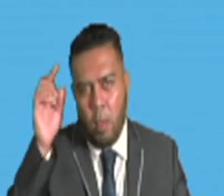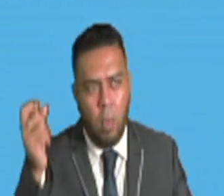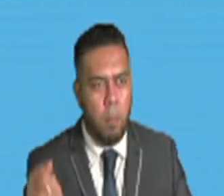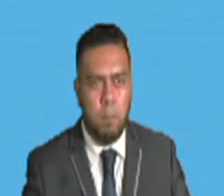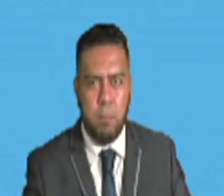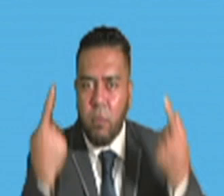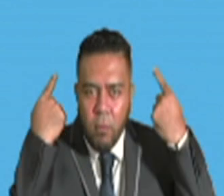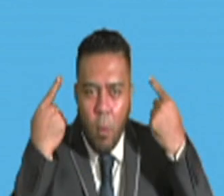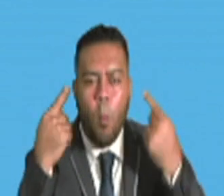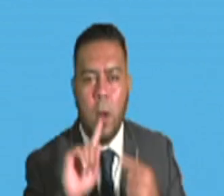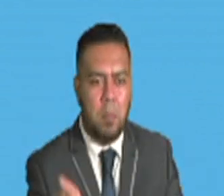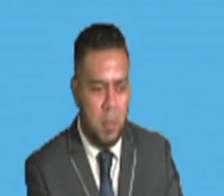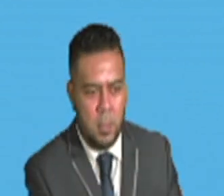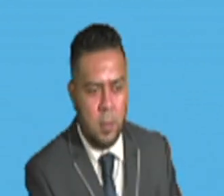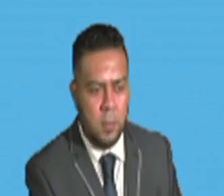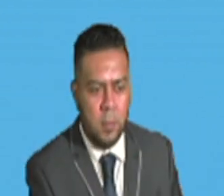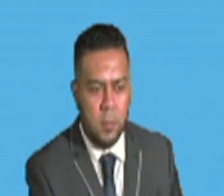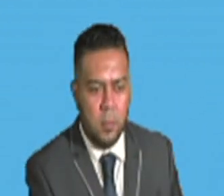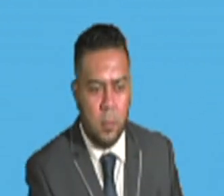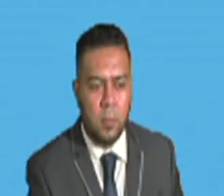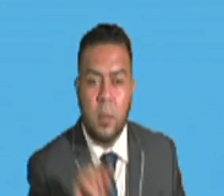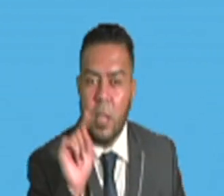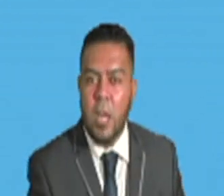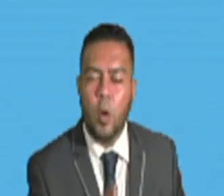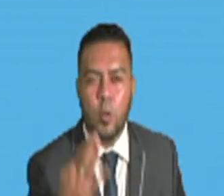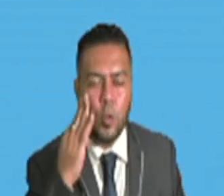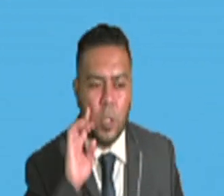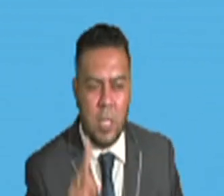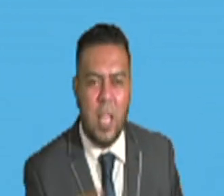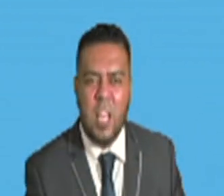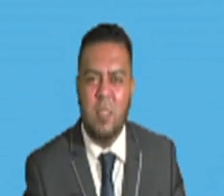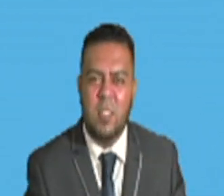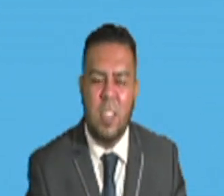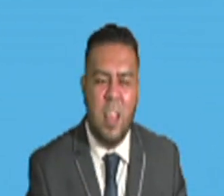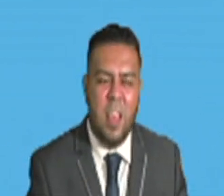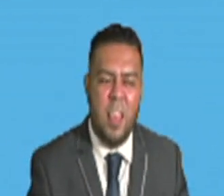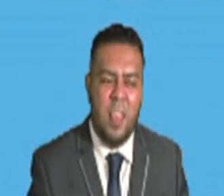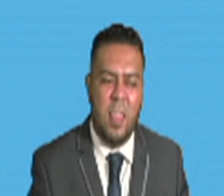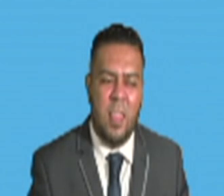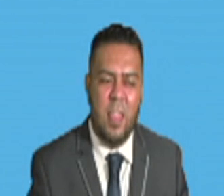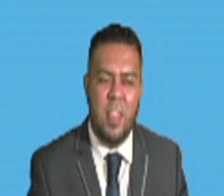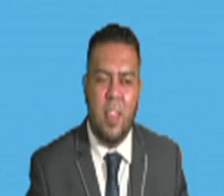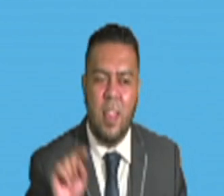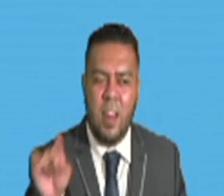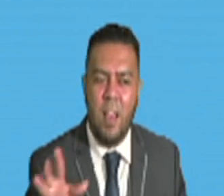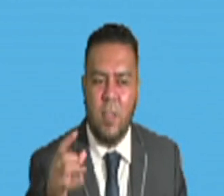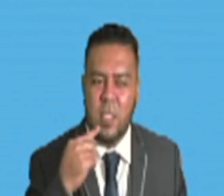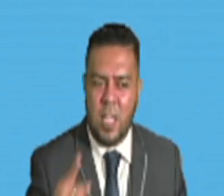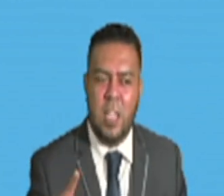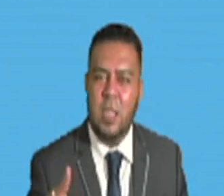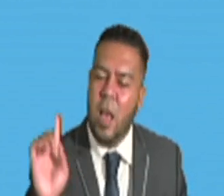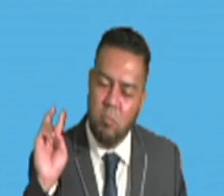Prime Minister is trying to make. That goes to show the shallowness and the impotency, and I've said